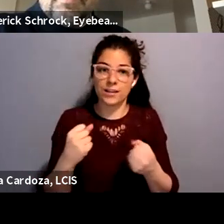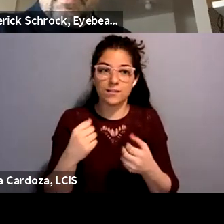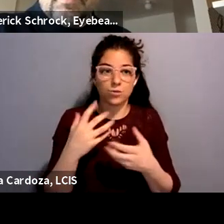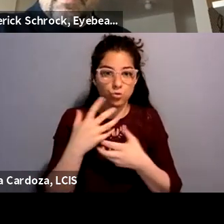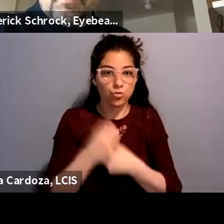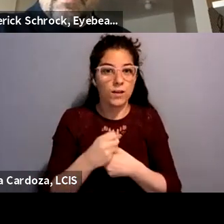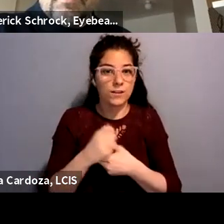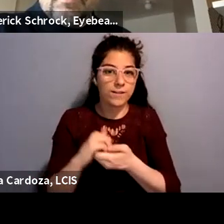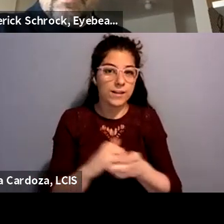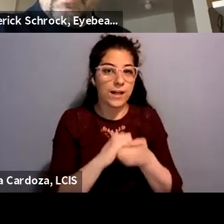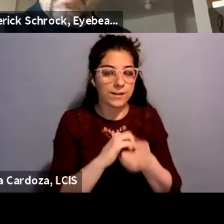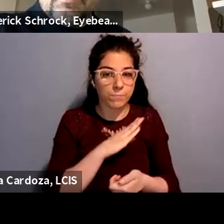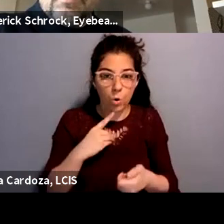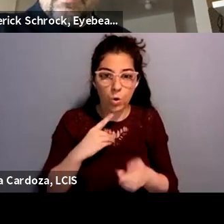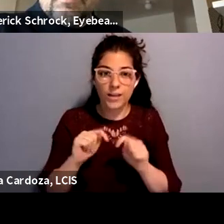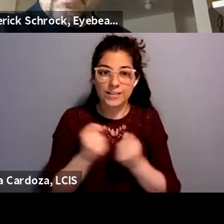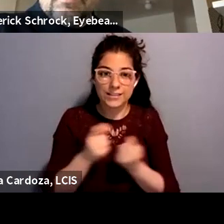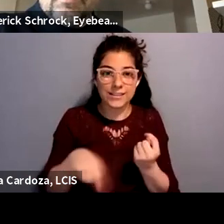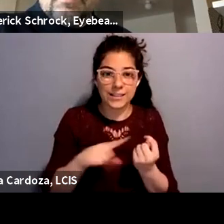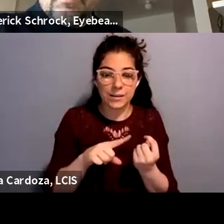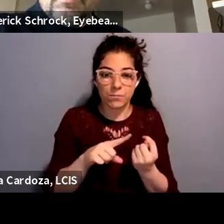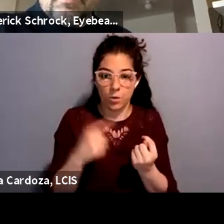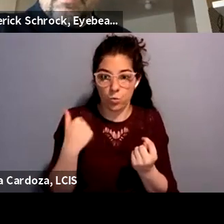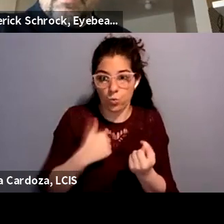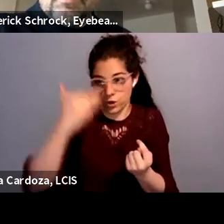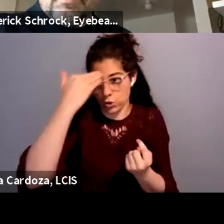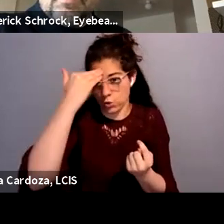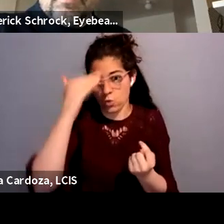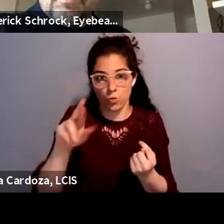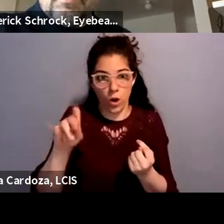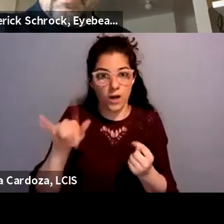the collective board and team, that we knew that Roddy